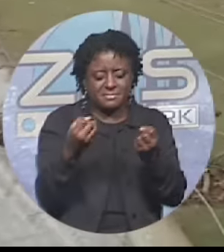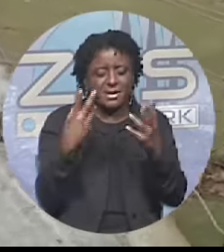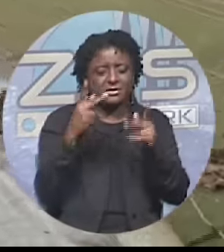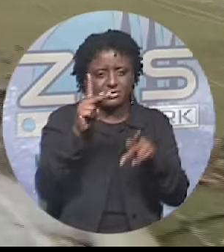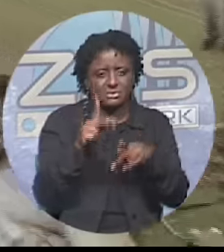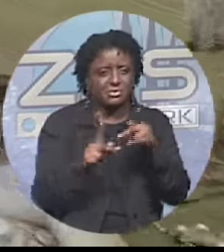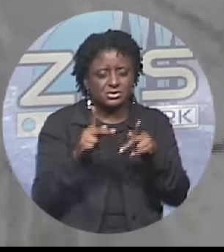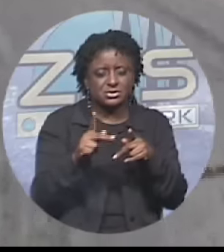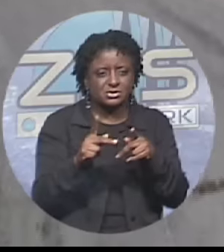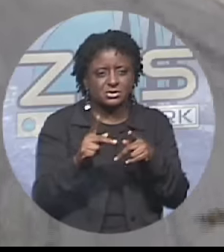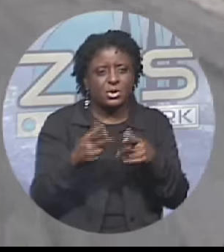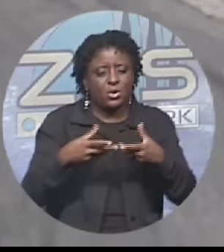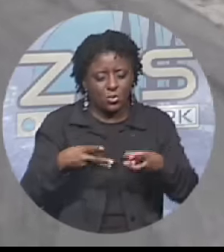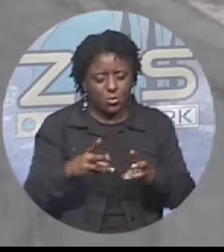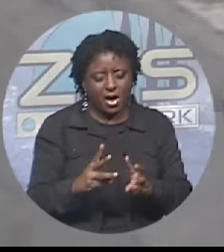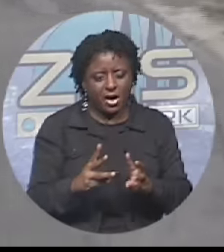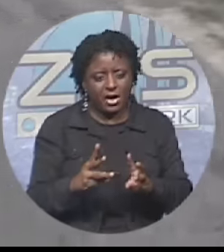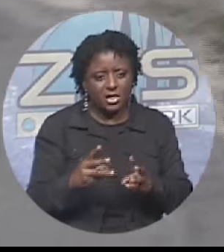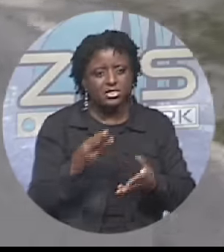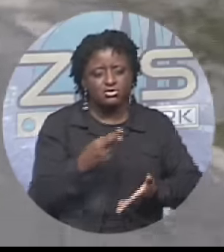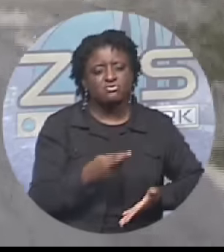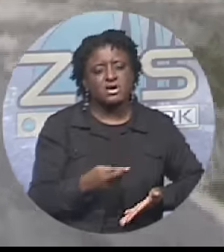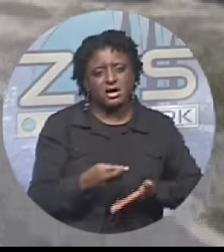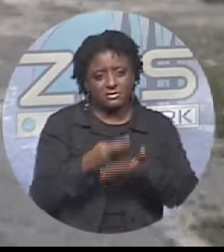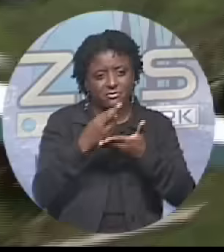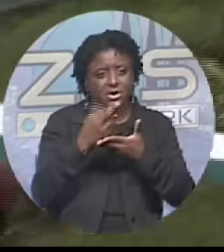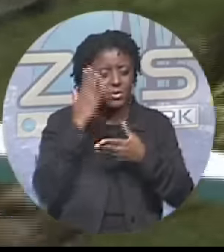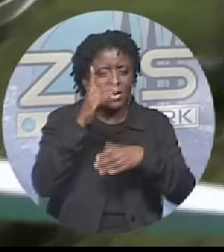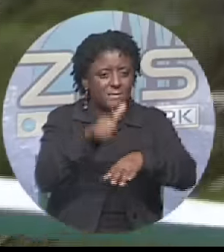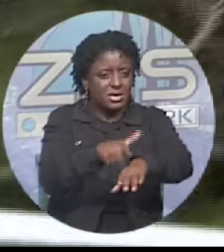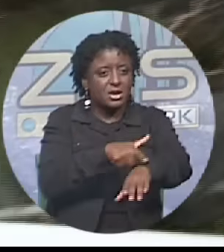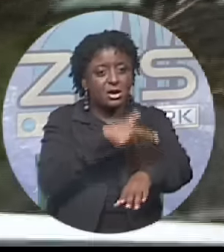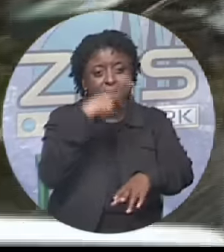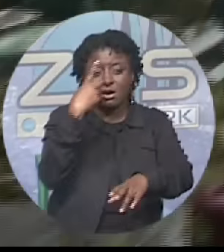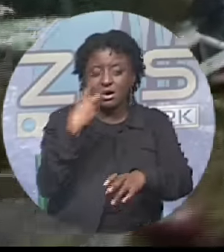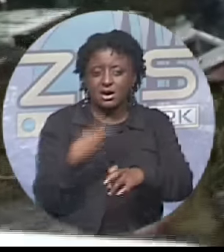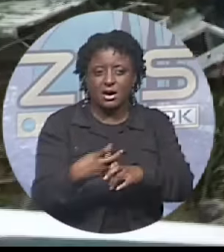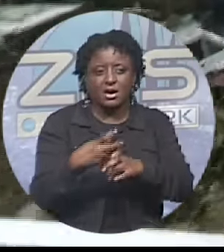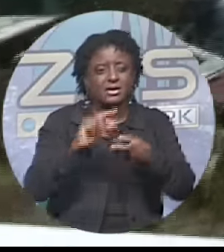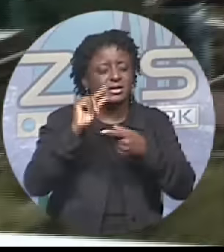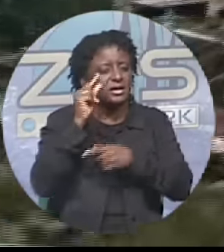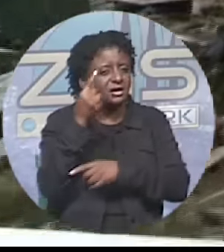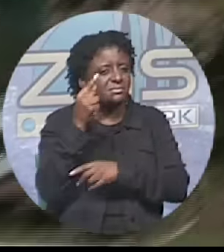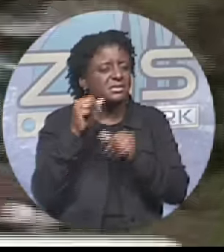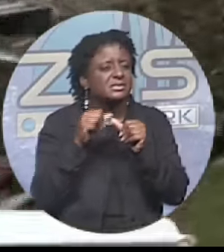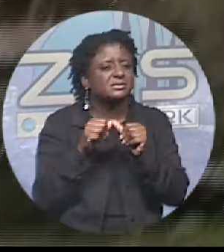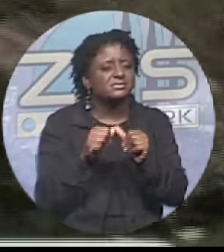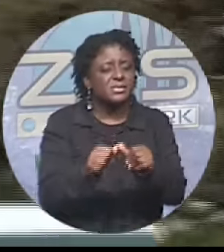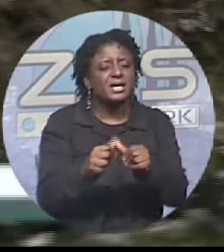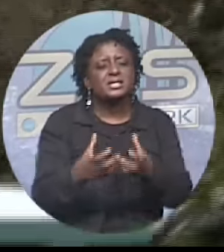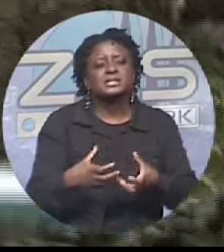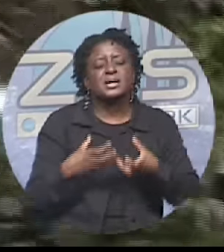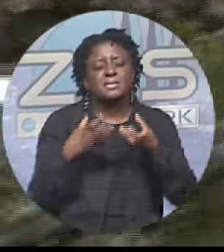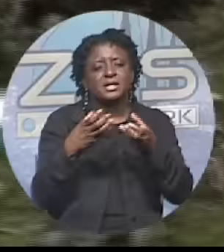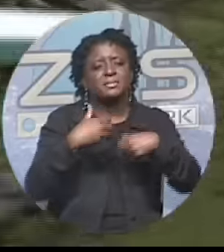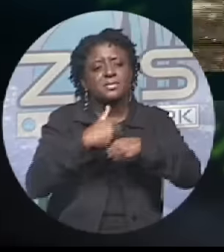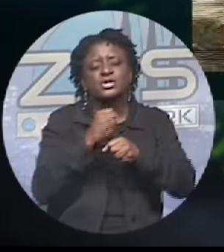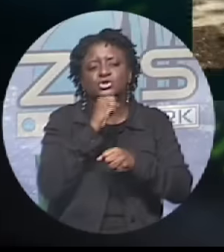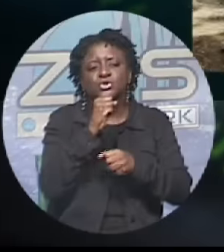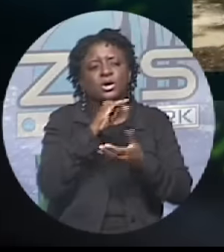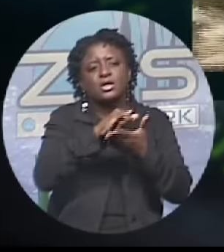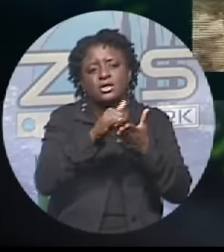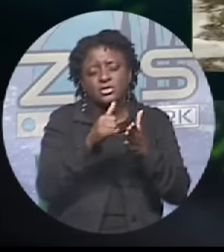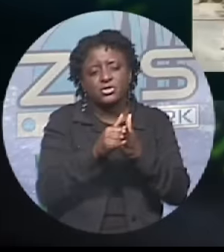that while the road to recovery will be long and hard, the government remains committed to ensuring that those settlements